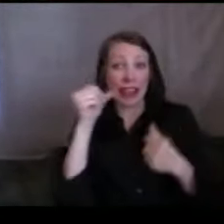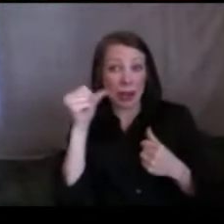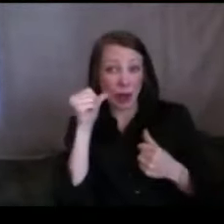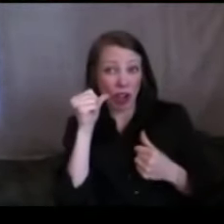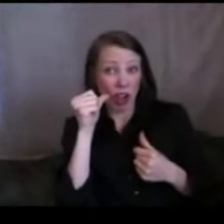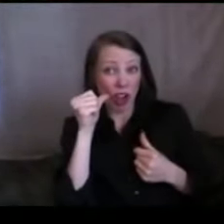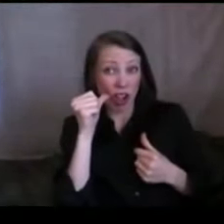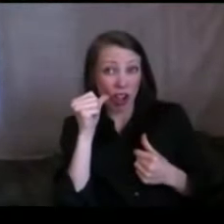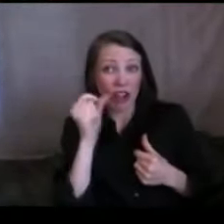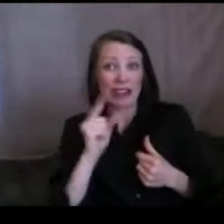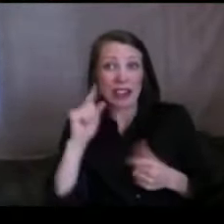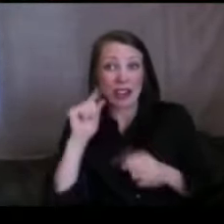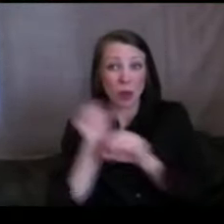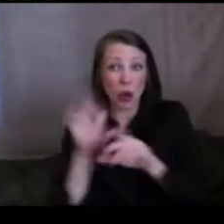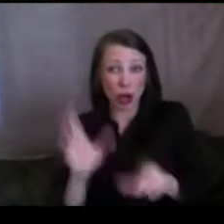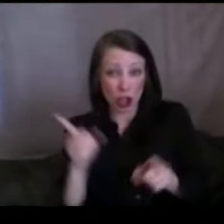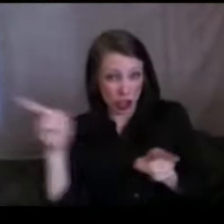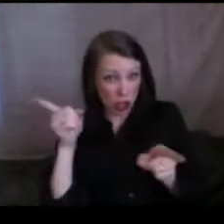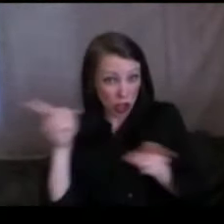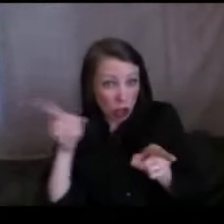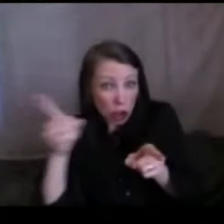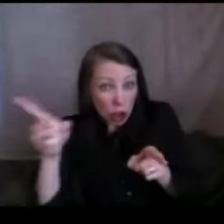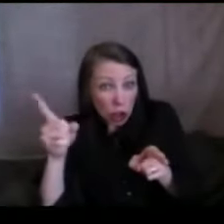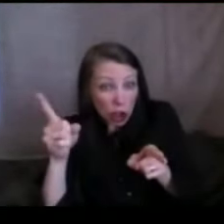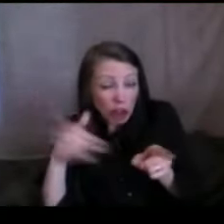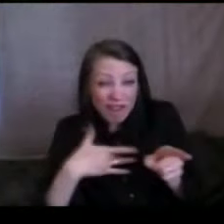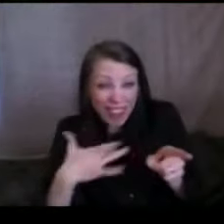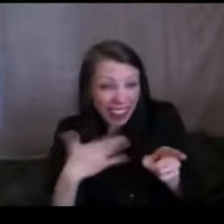our deaf workers have any thoughts about the importance of